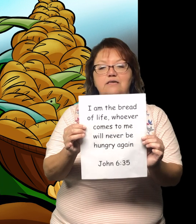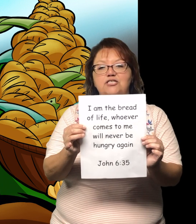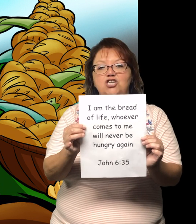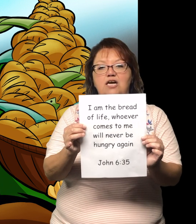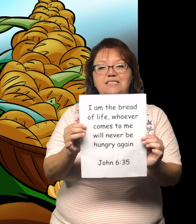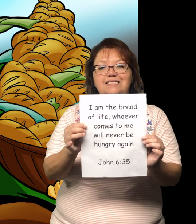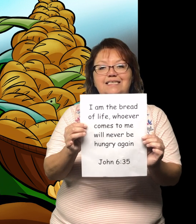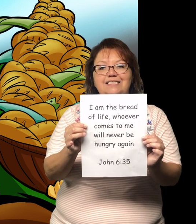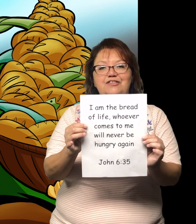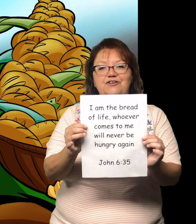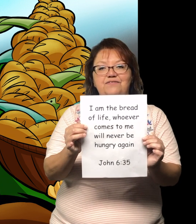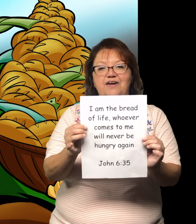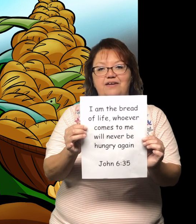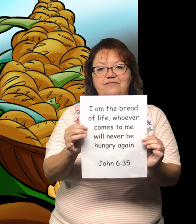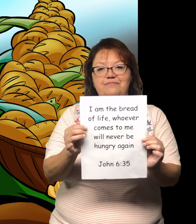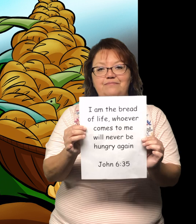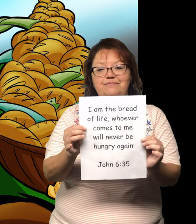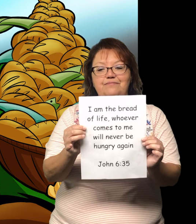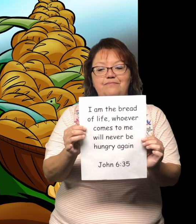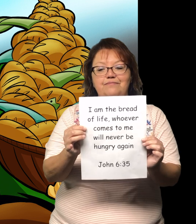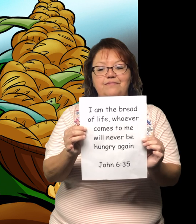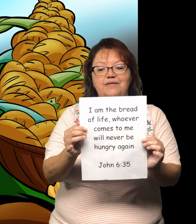again.